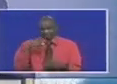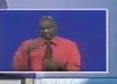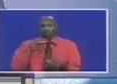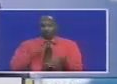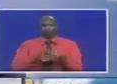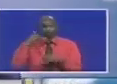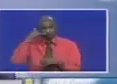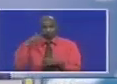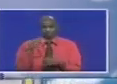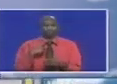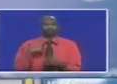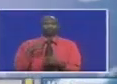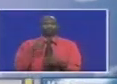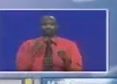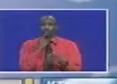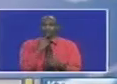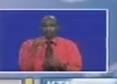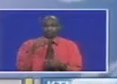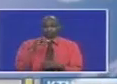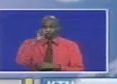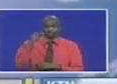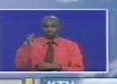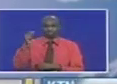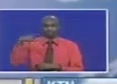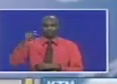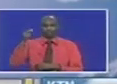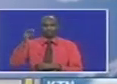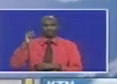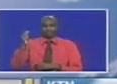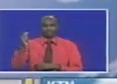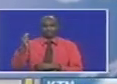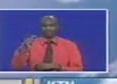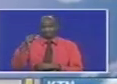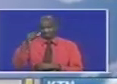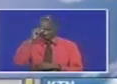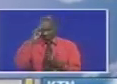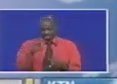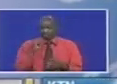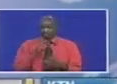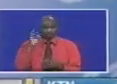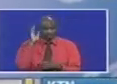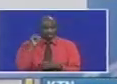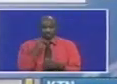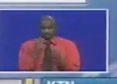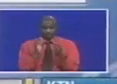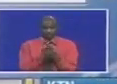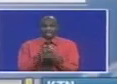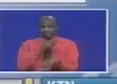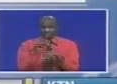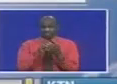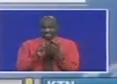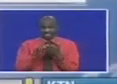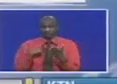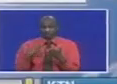phone from Turkana, that is Josephat Nanok. Governor, if you can just hear us, we are talking to the Principal Secretary and the